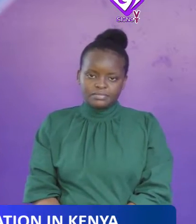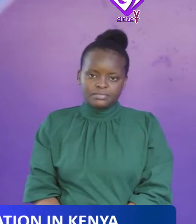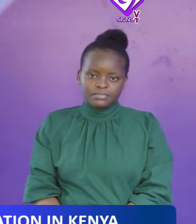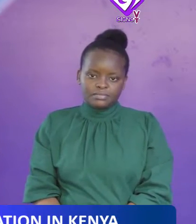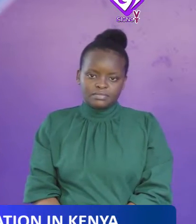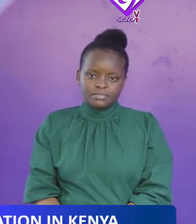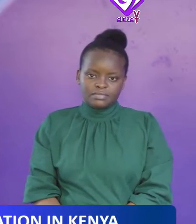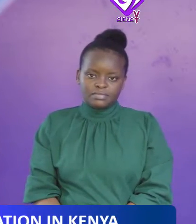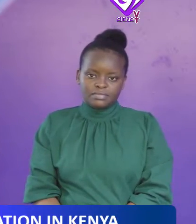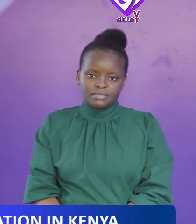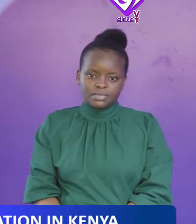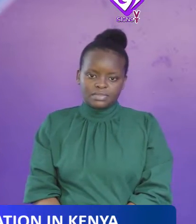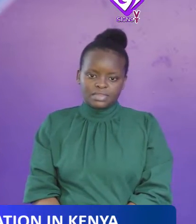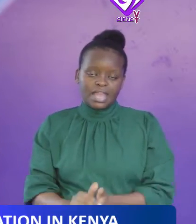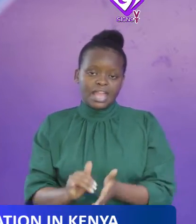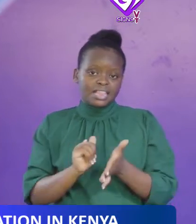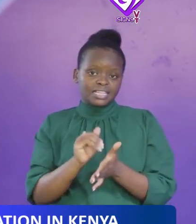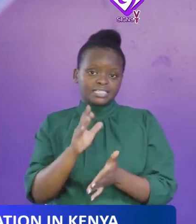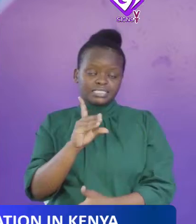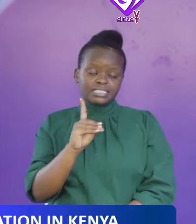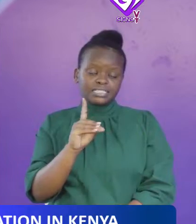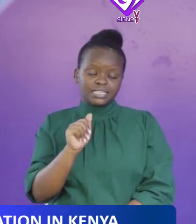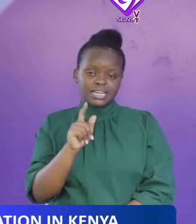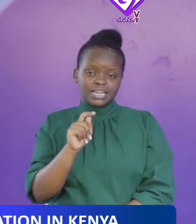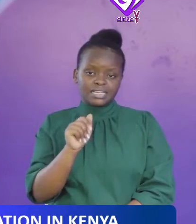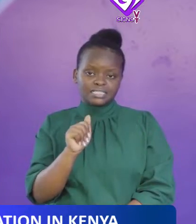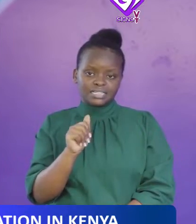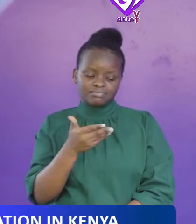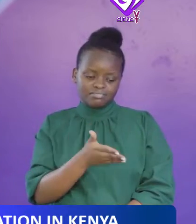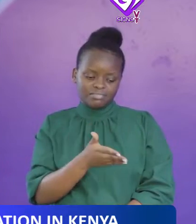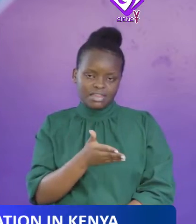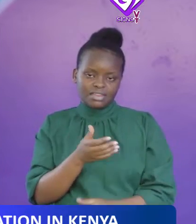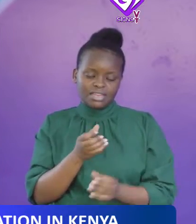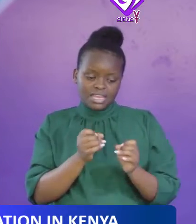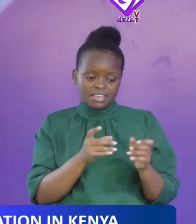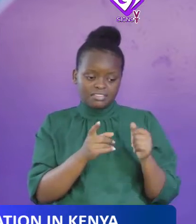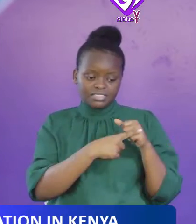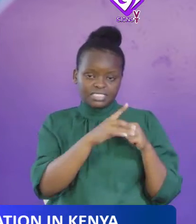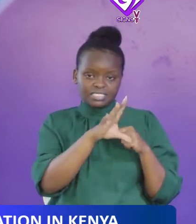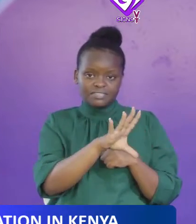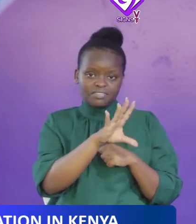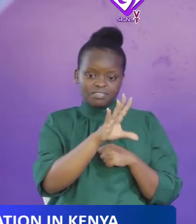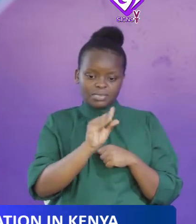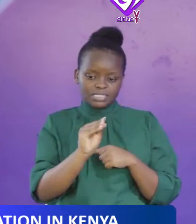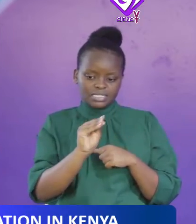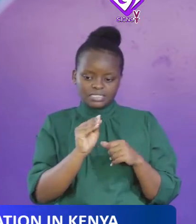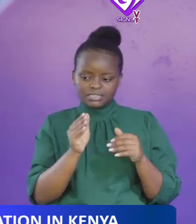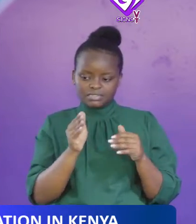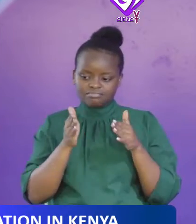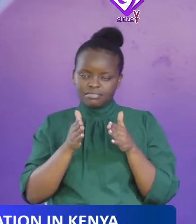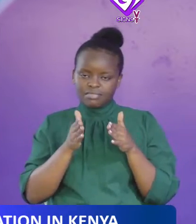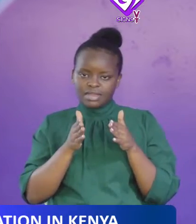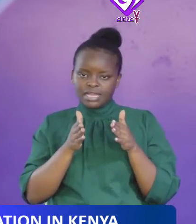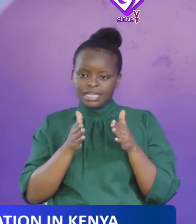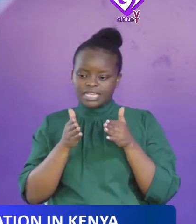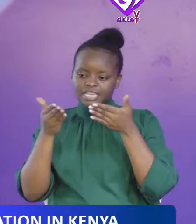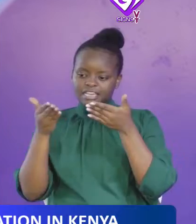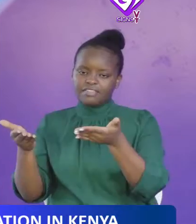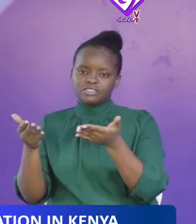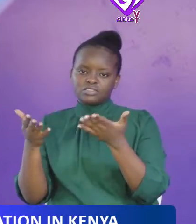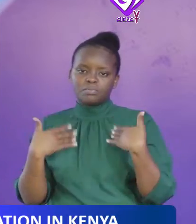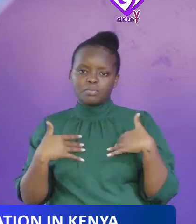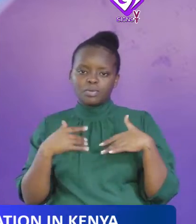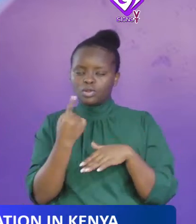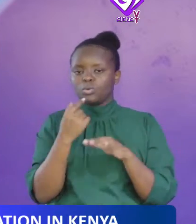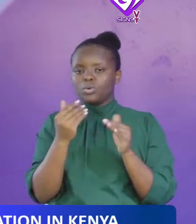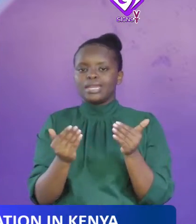And that's data that is available. Now you can imagine if this 65% was actually directed to those who can't. Actually really